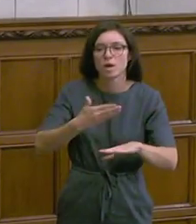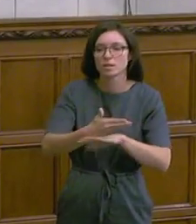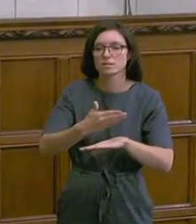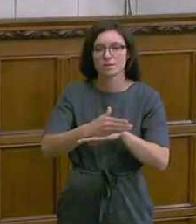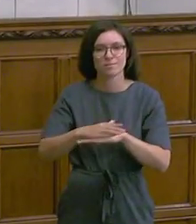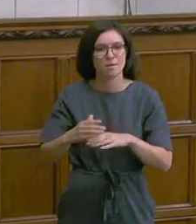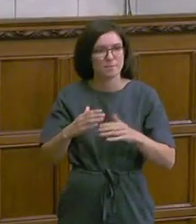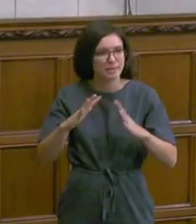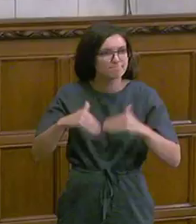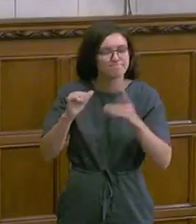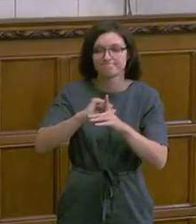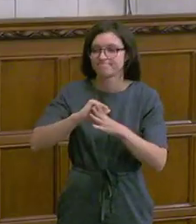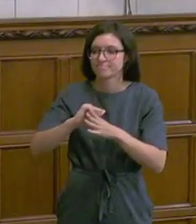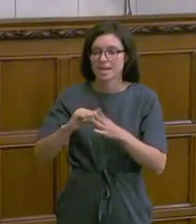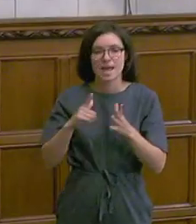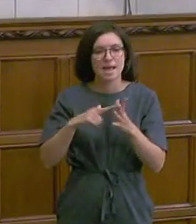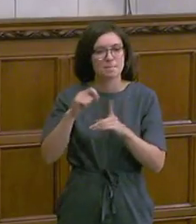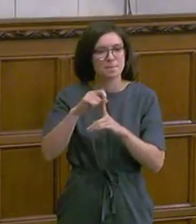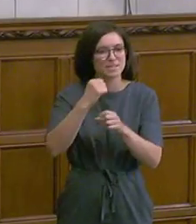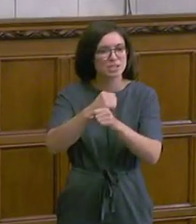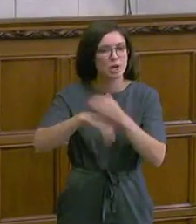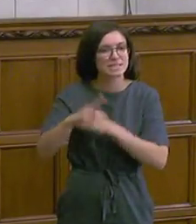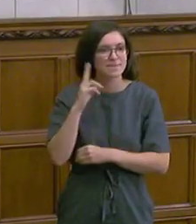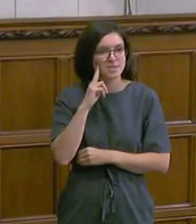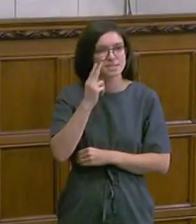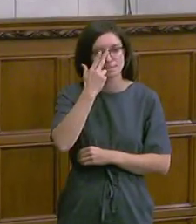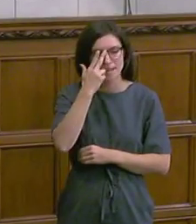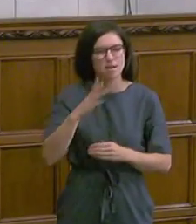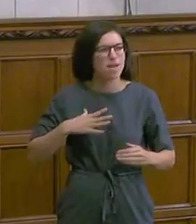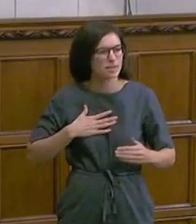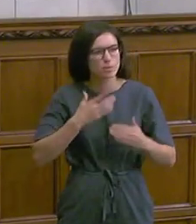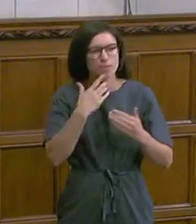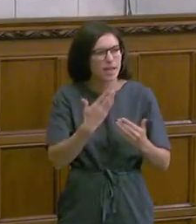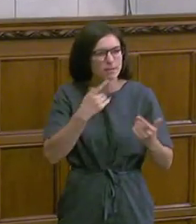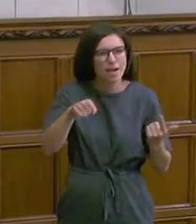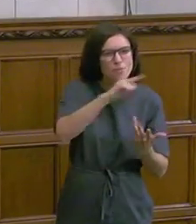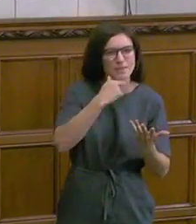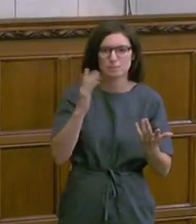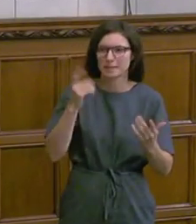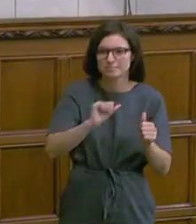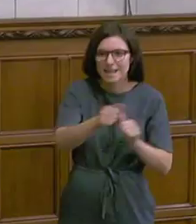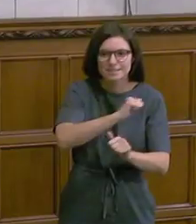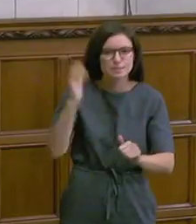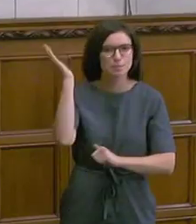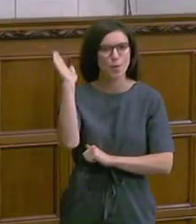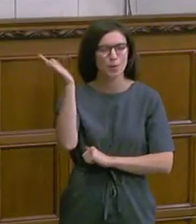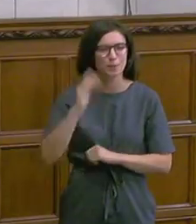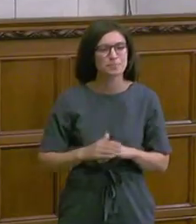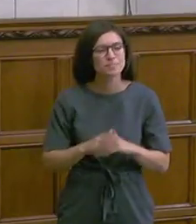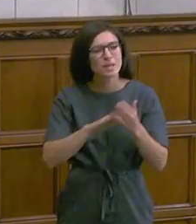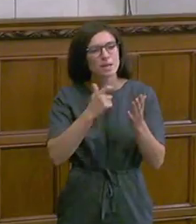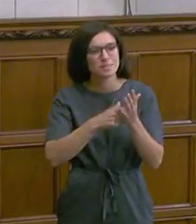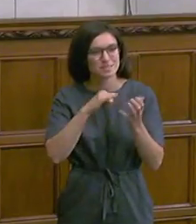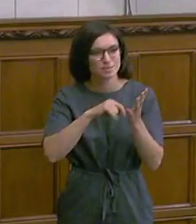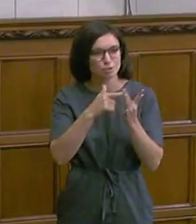And I'd like to also thank all other honourable members who've spoken. Mr Stringer, many of us, I hope, will have